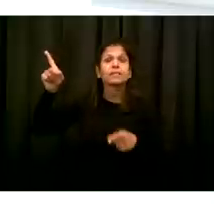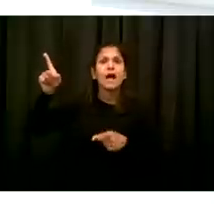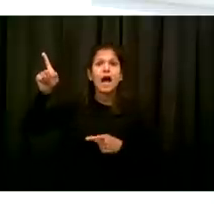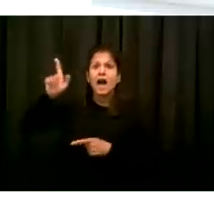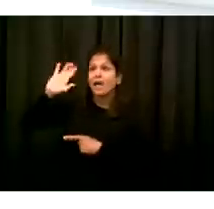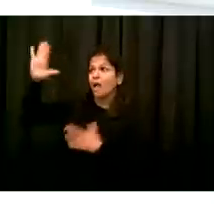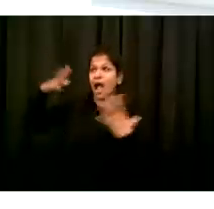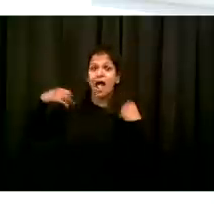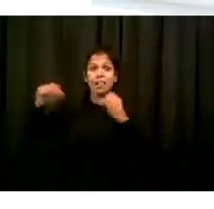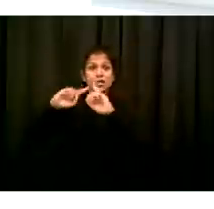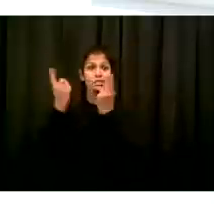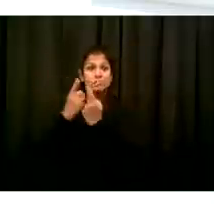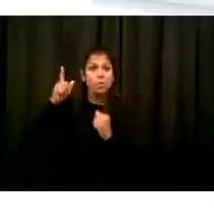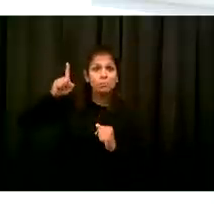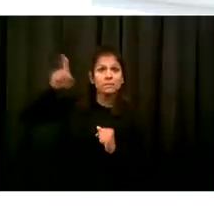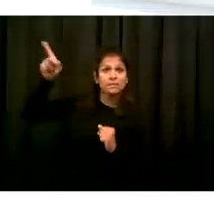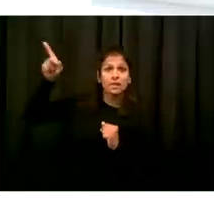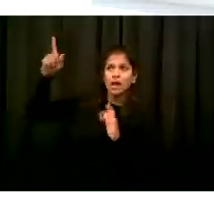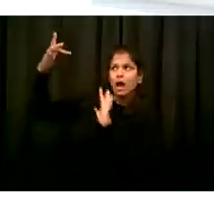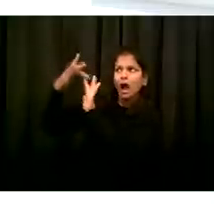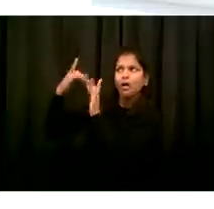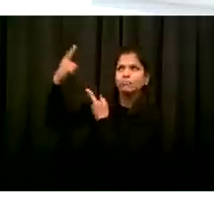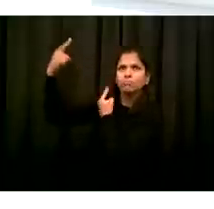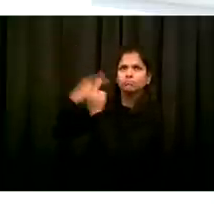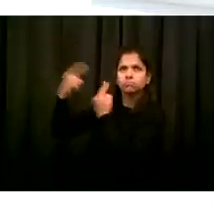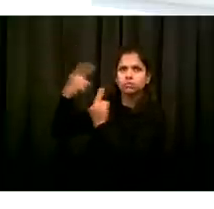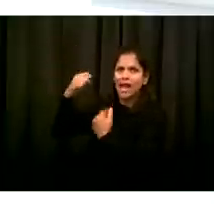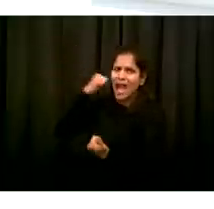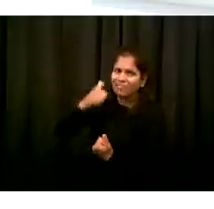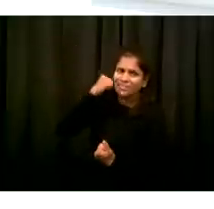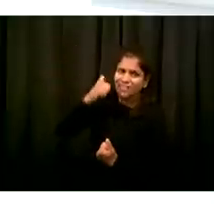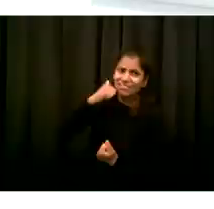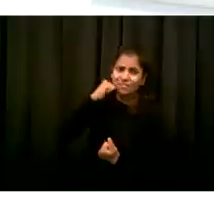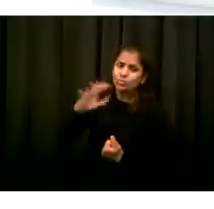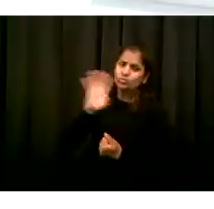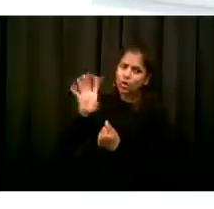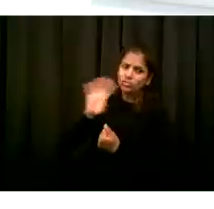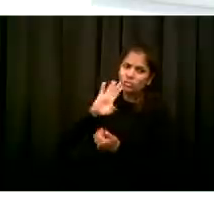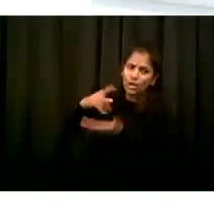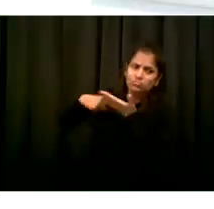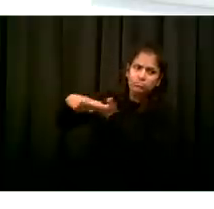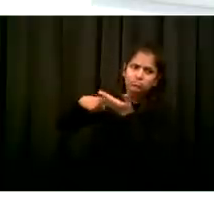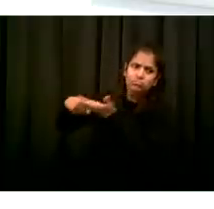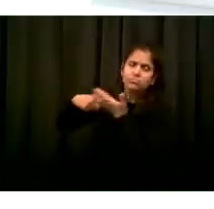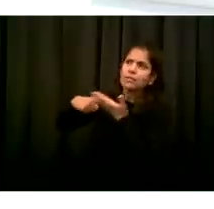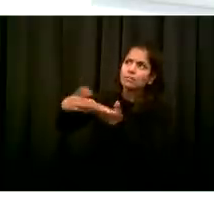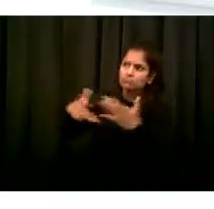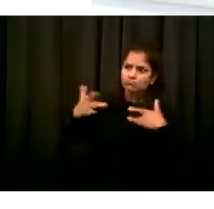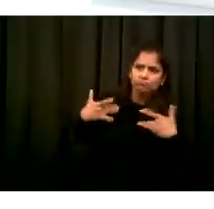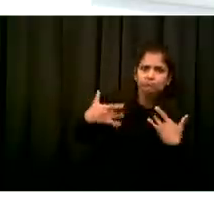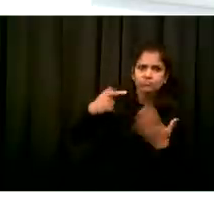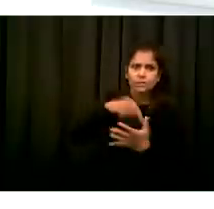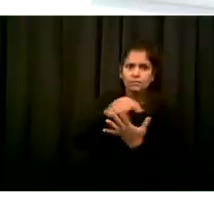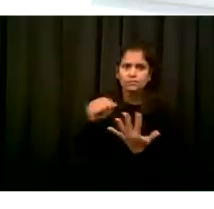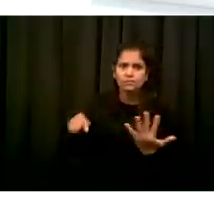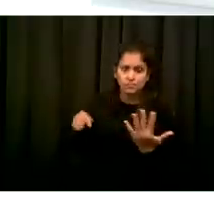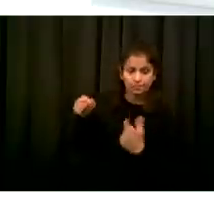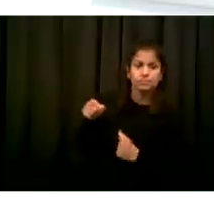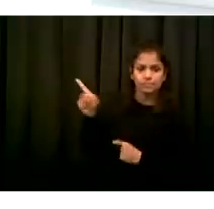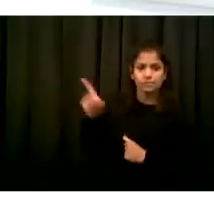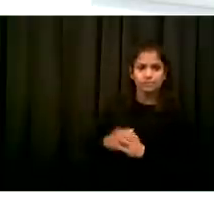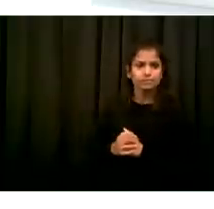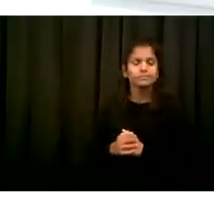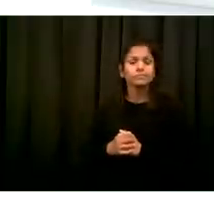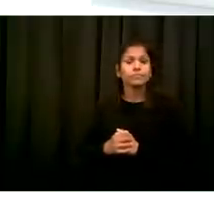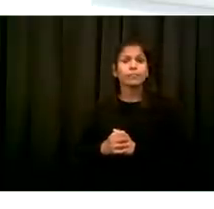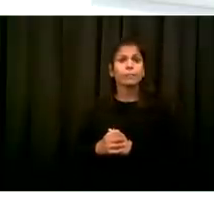we selected the particular zip codes that are of greatest concern. And I think there is a lot of shared